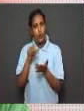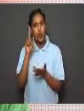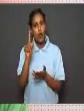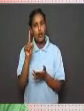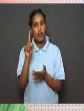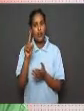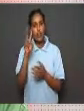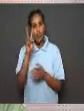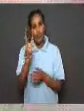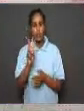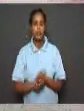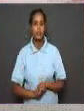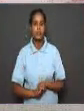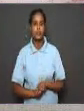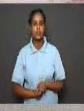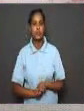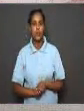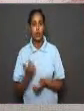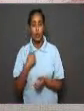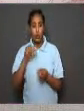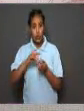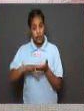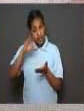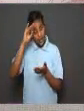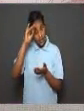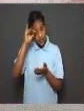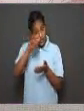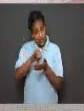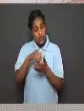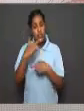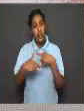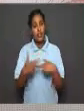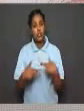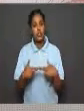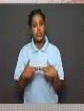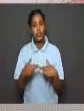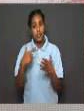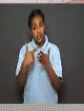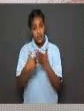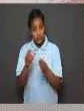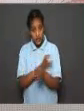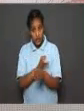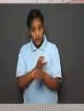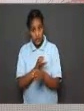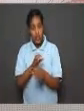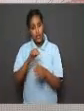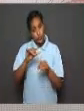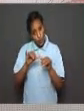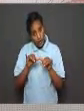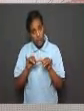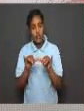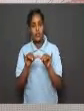1.1 volt. We also learned that the reaction in this cell is